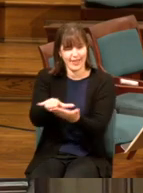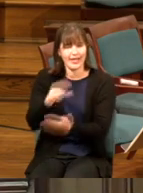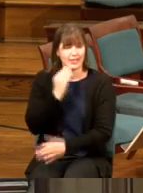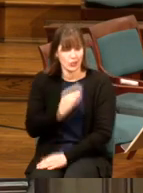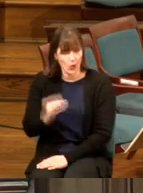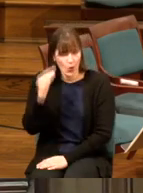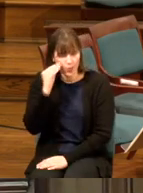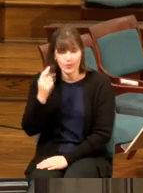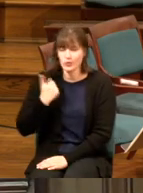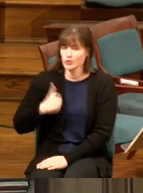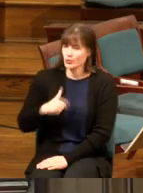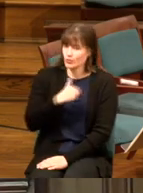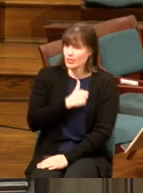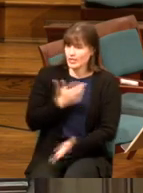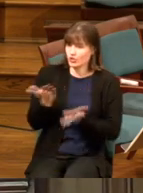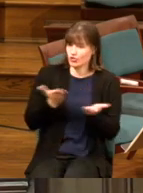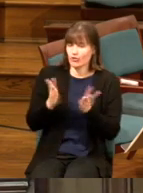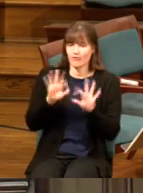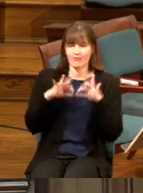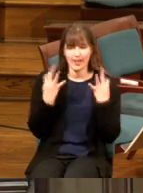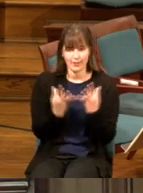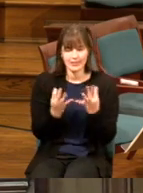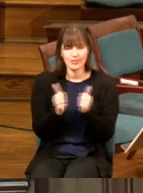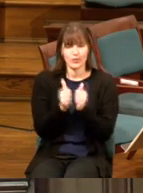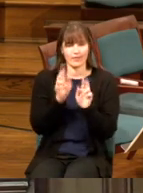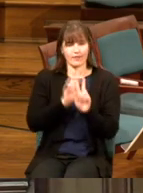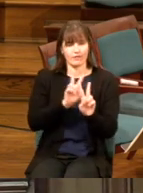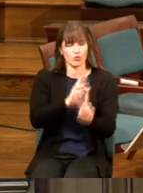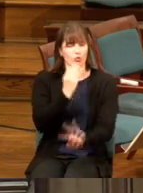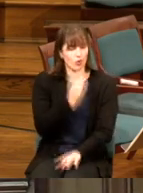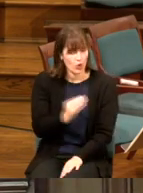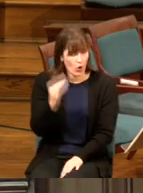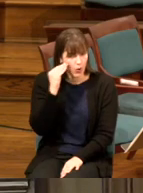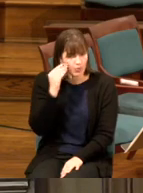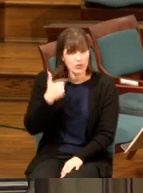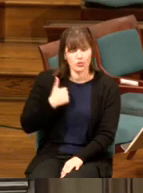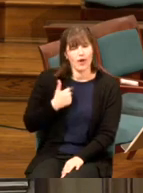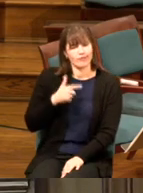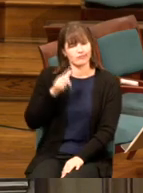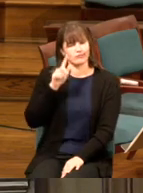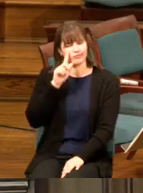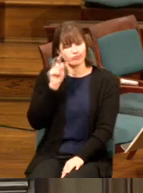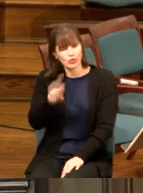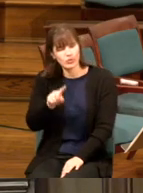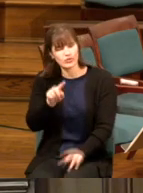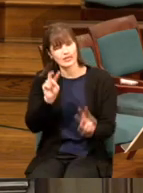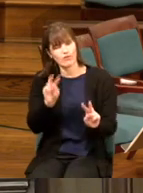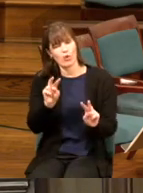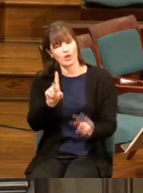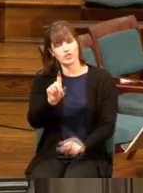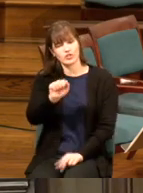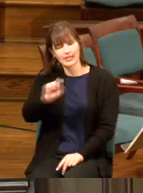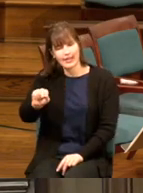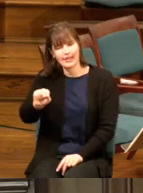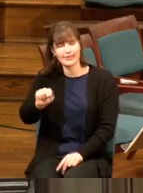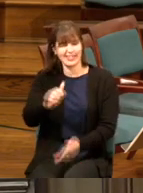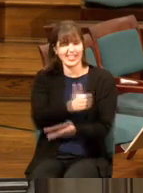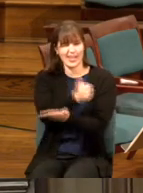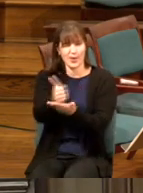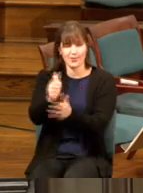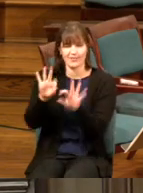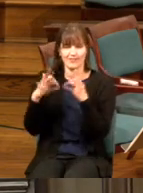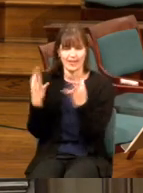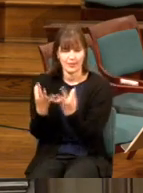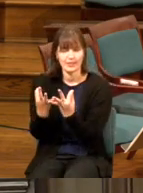funeral home that Dan owned, I watched him treat families that could have bought and purchased the funeral home 30